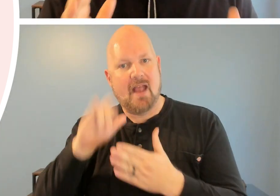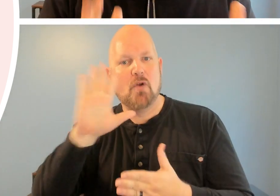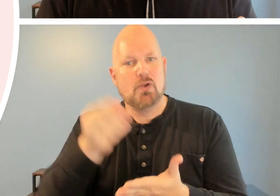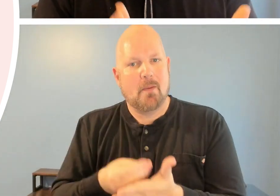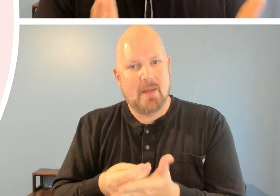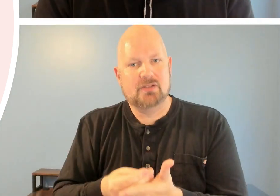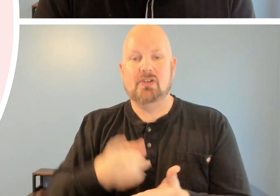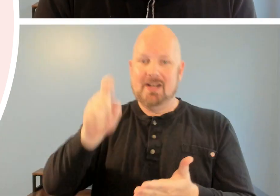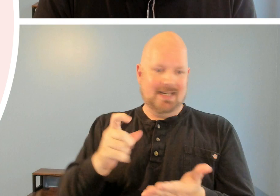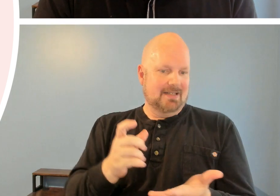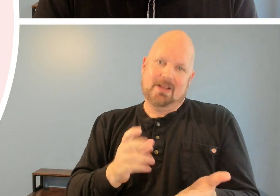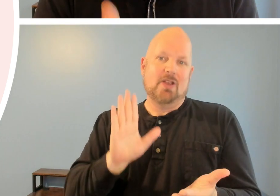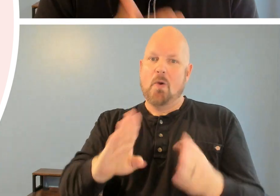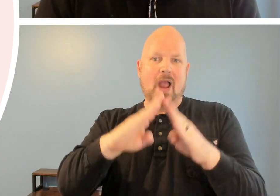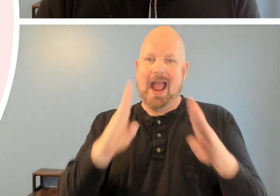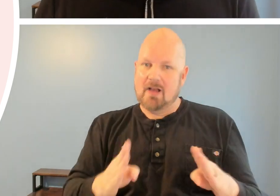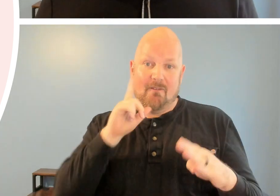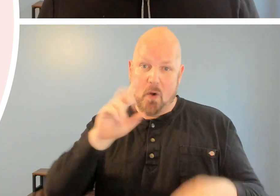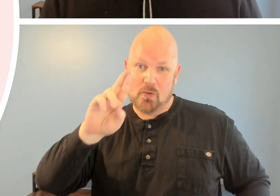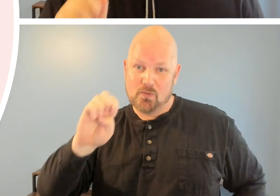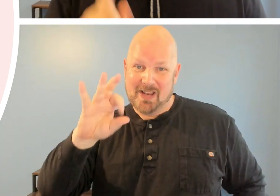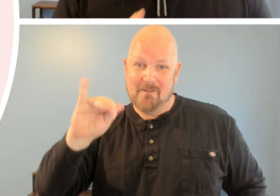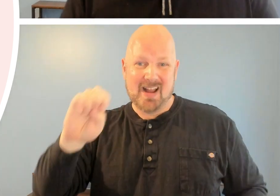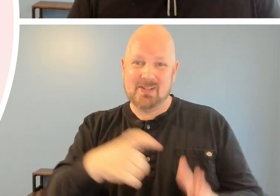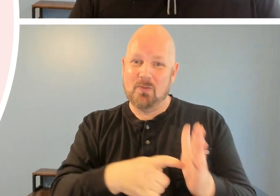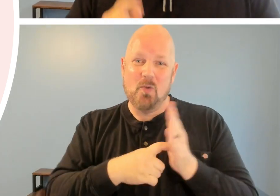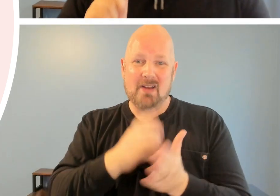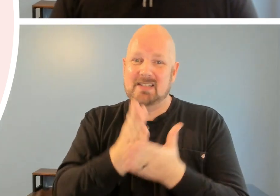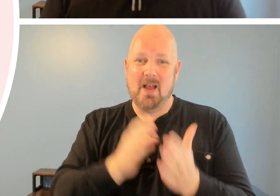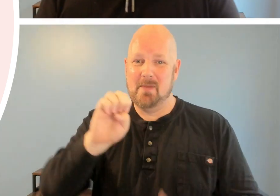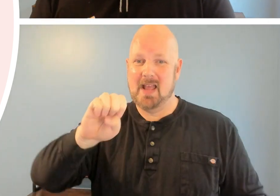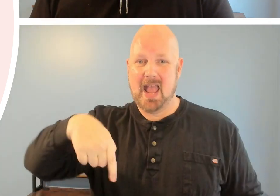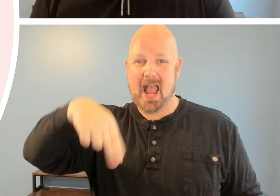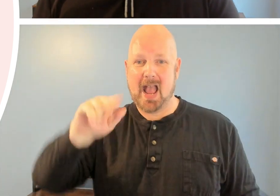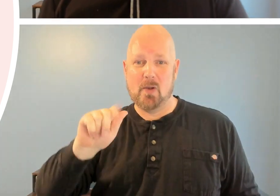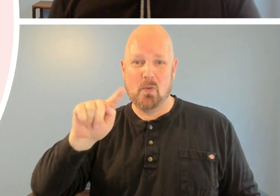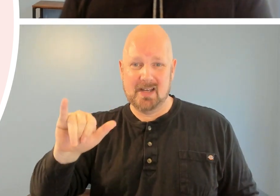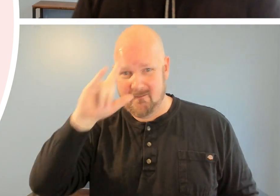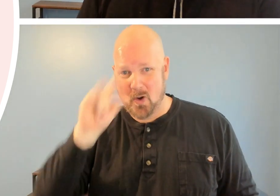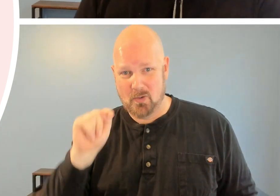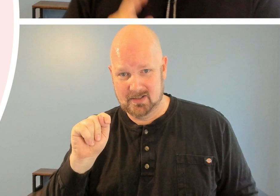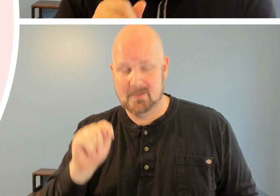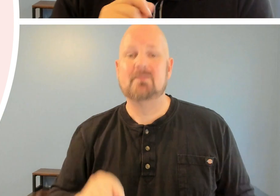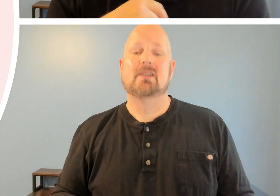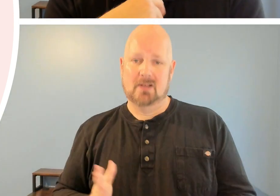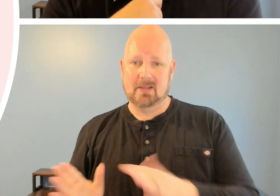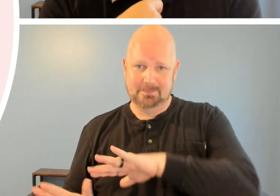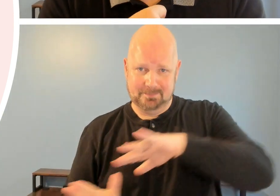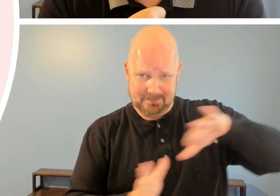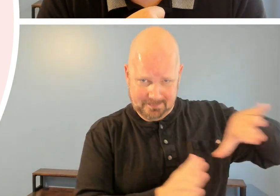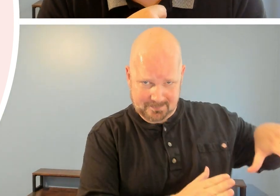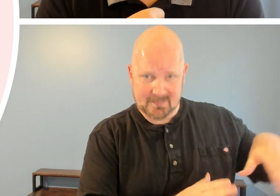happen. So take that into consideration as you move forward. Third important point that I want to make with you guys as well is